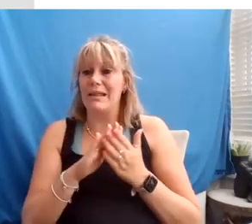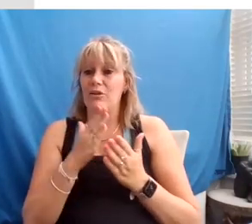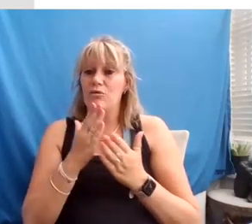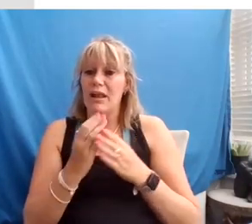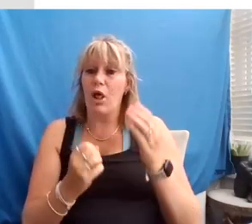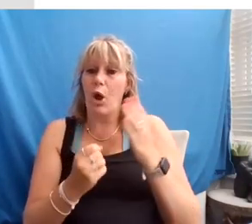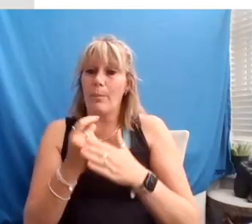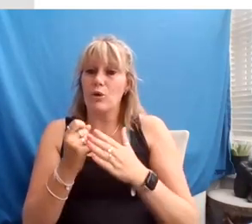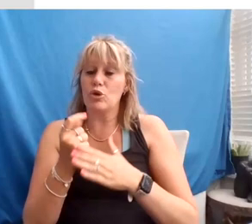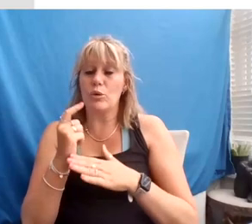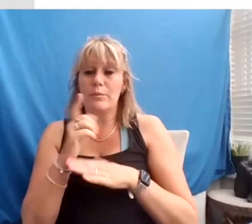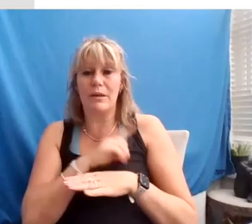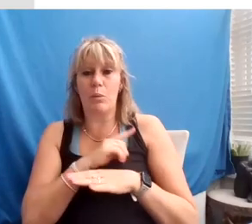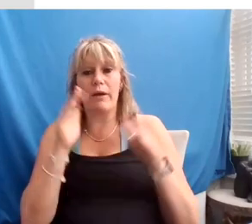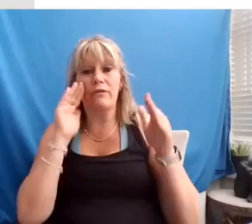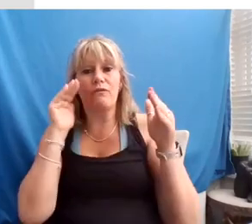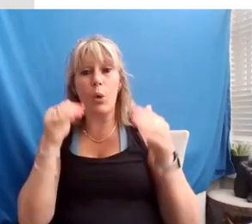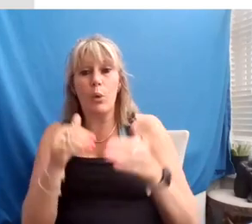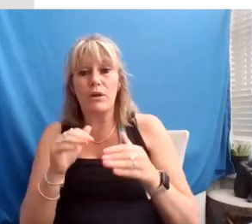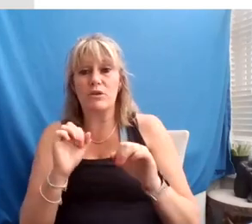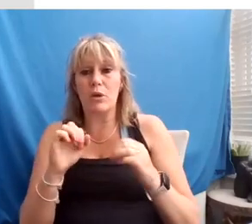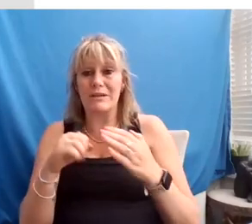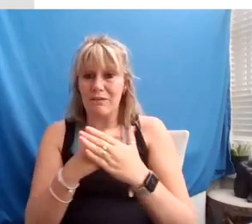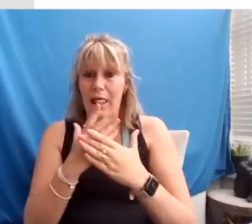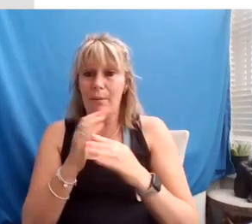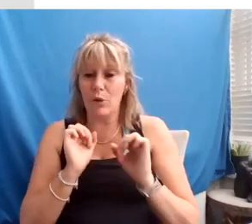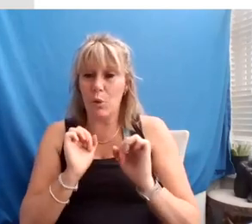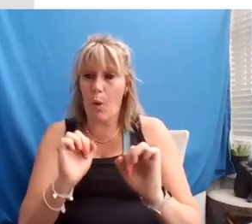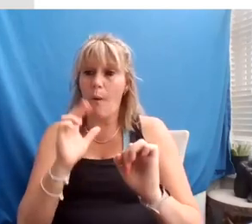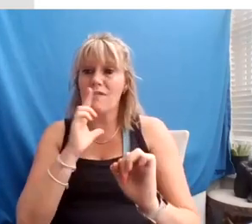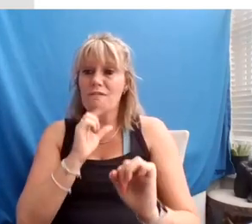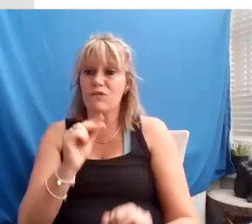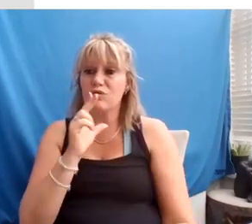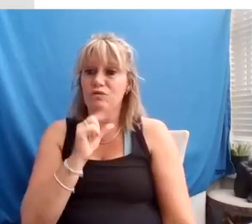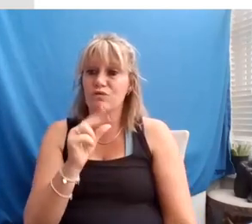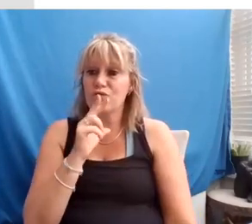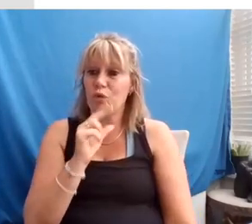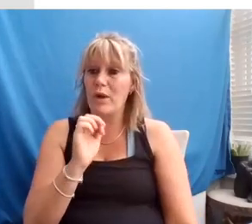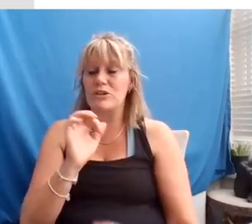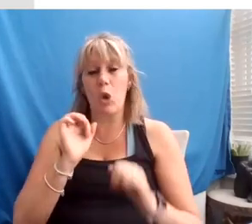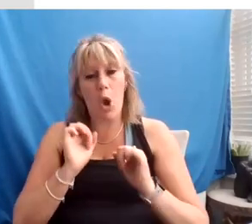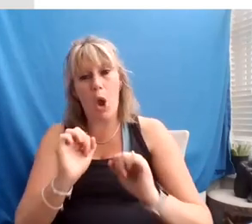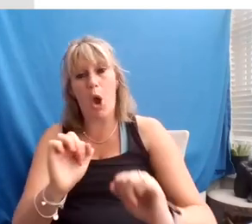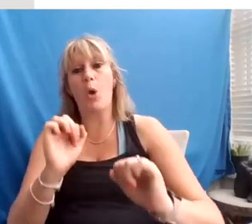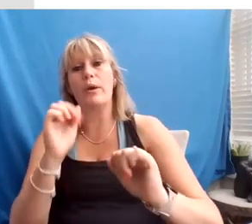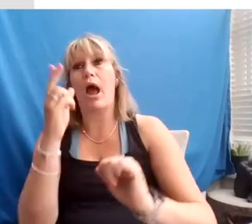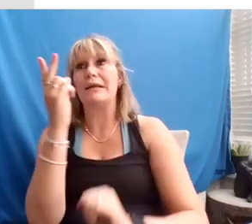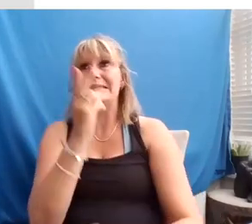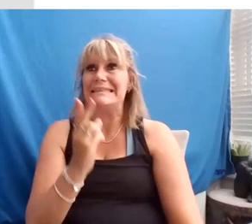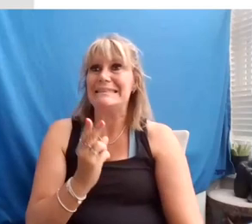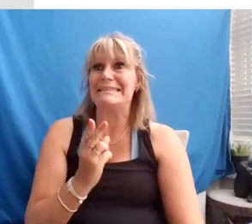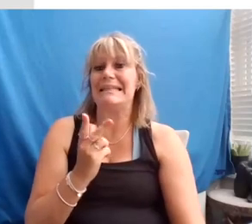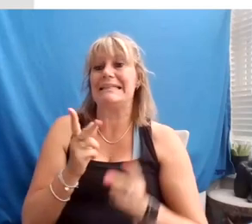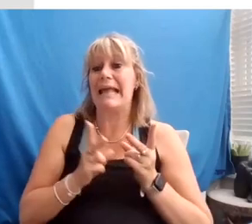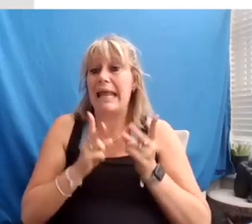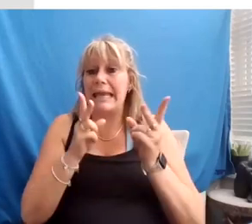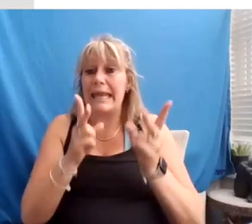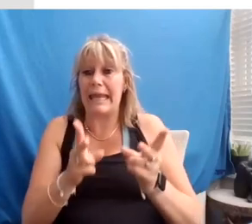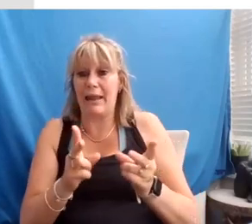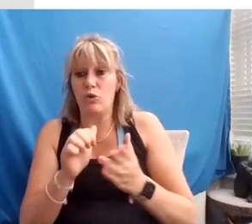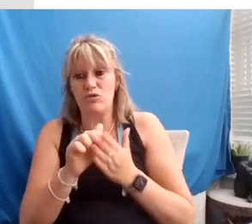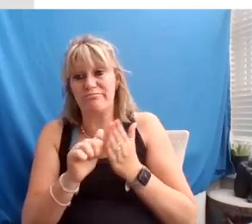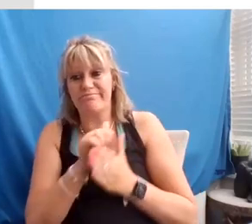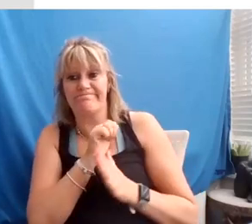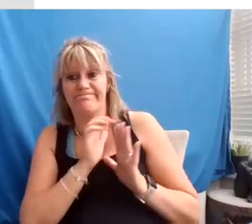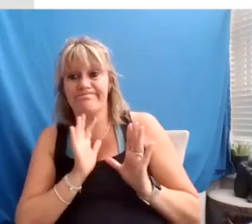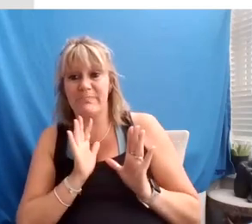just focus on developing your own voice, developing your own artistic technique in a very supportive